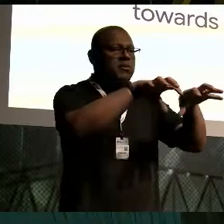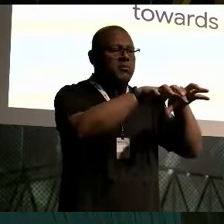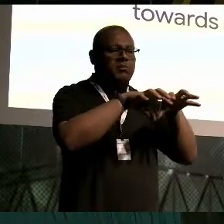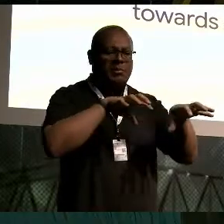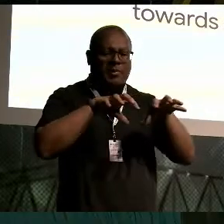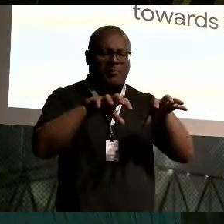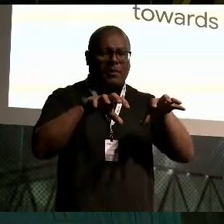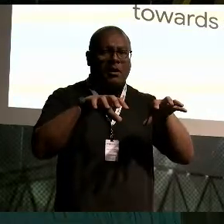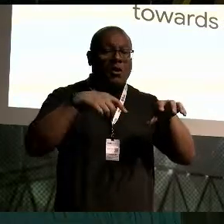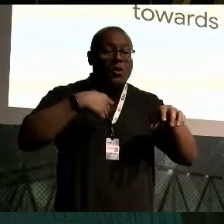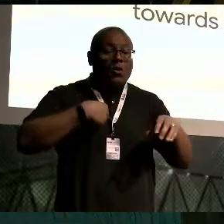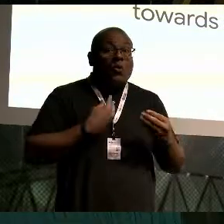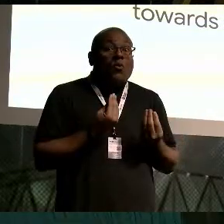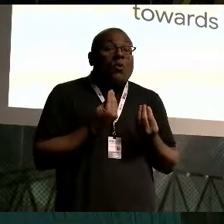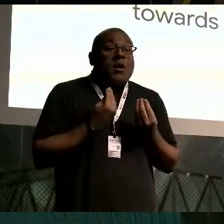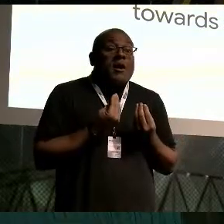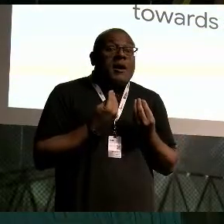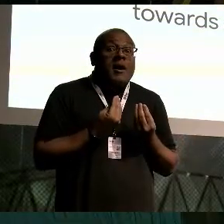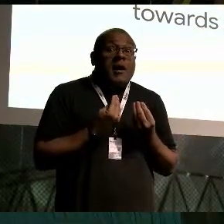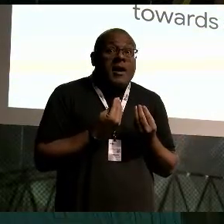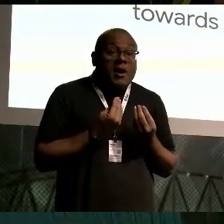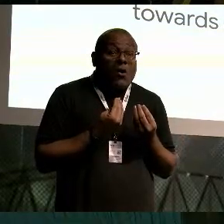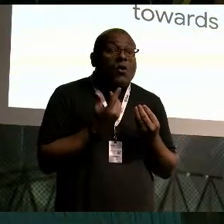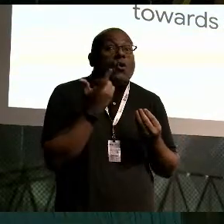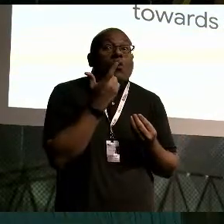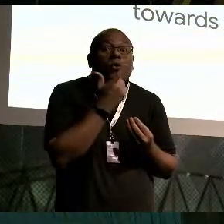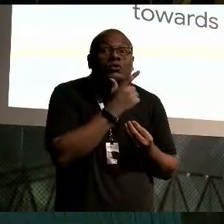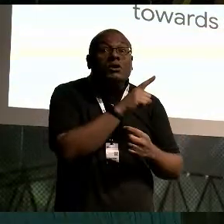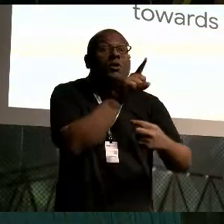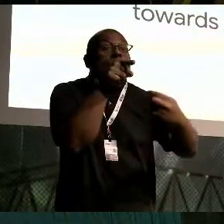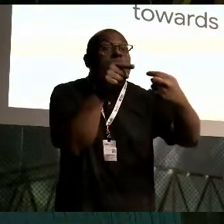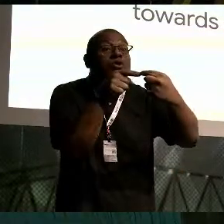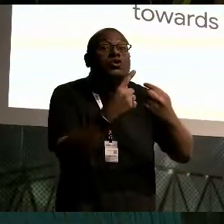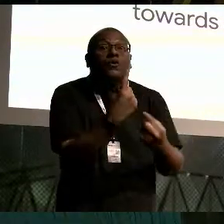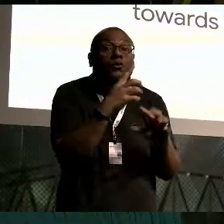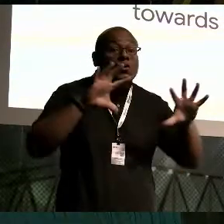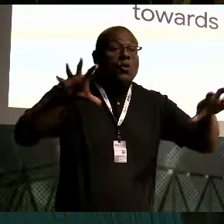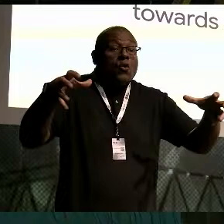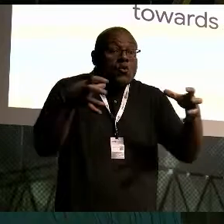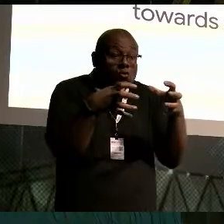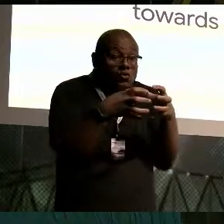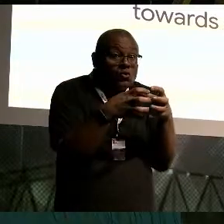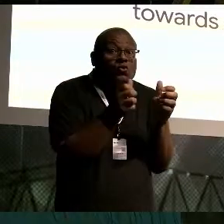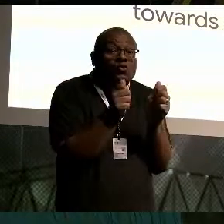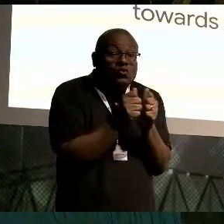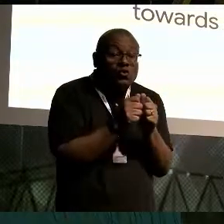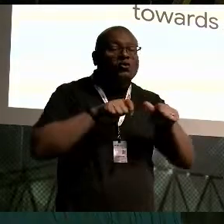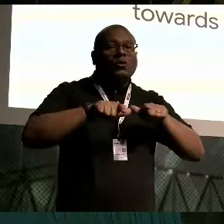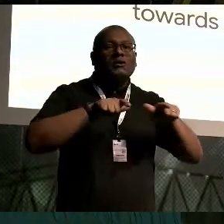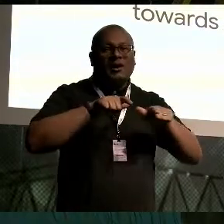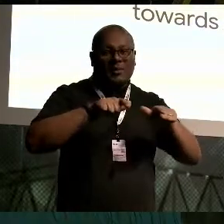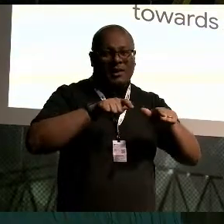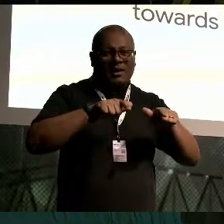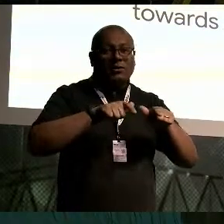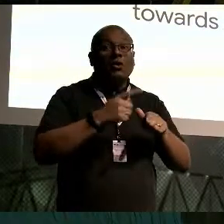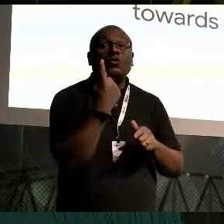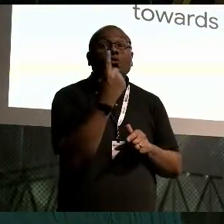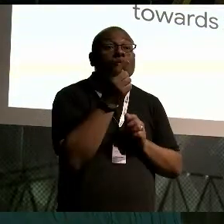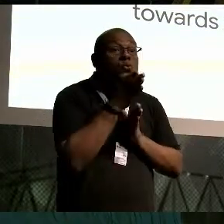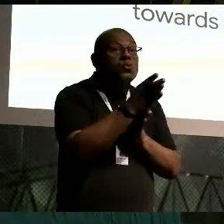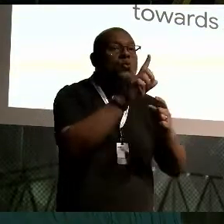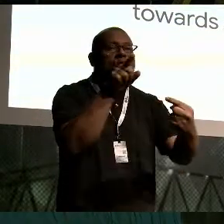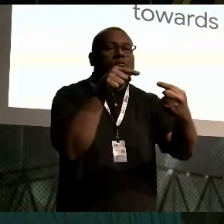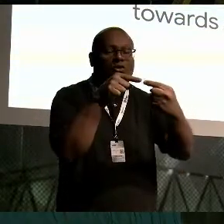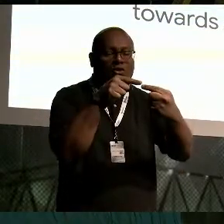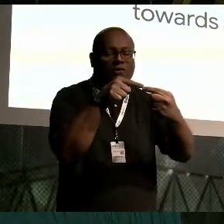them cooperate towards a common goal? How do you get them work together in a harmonious kind of way, right? So